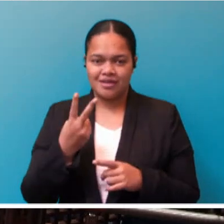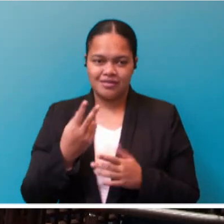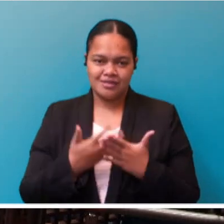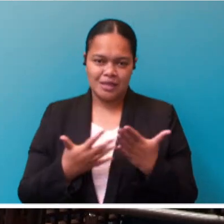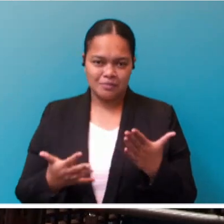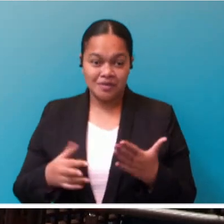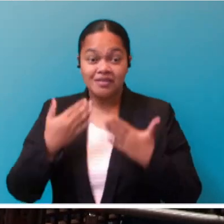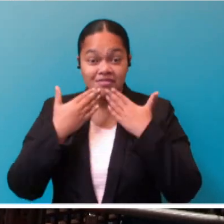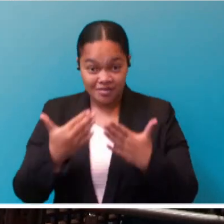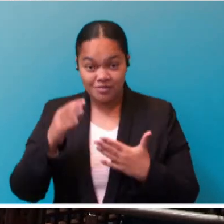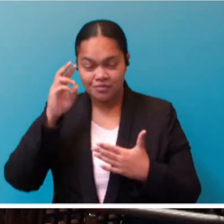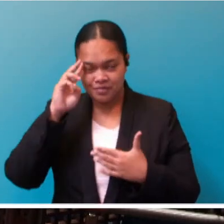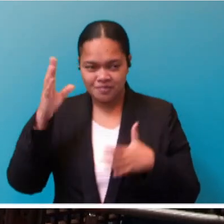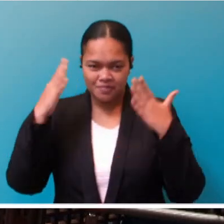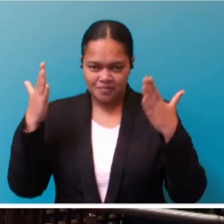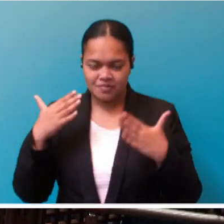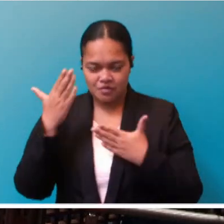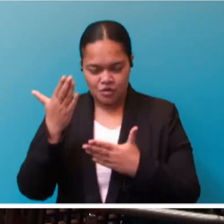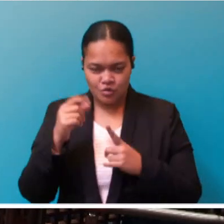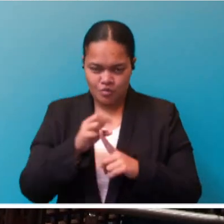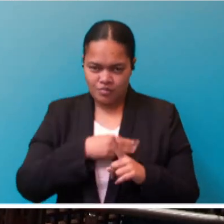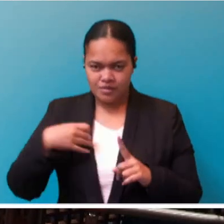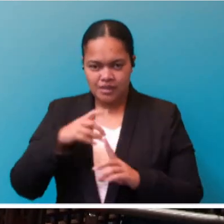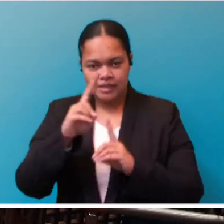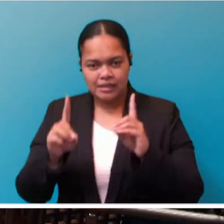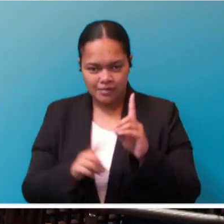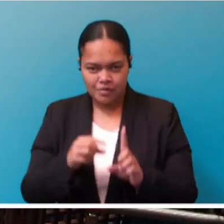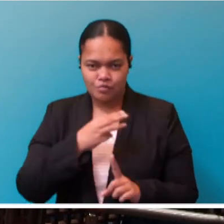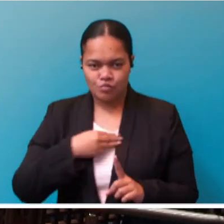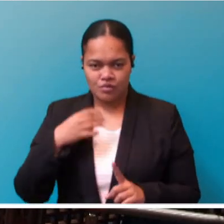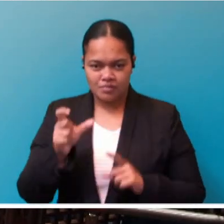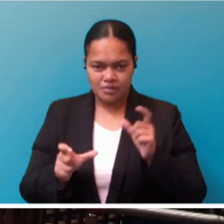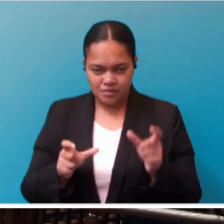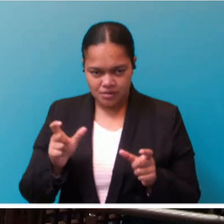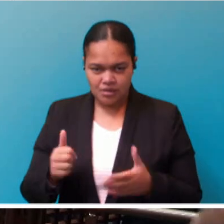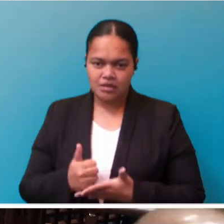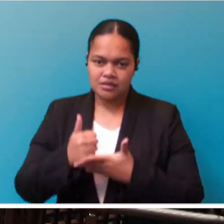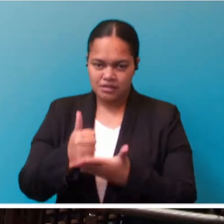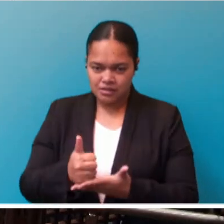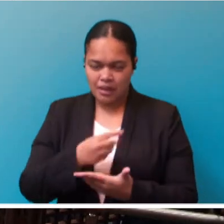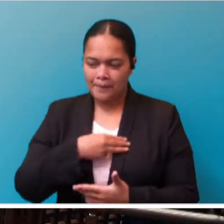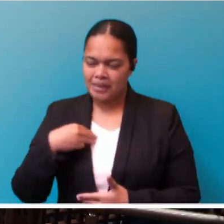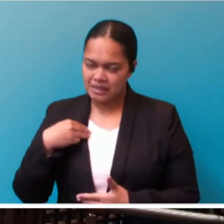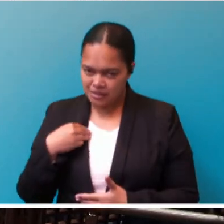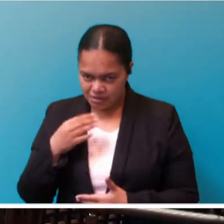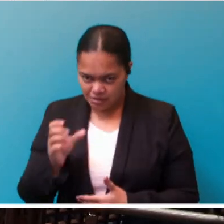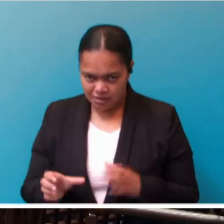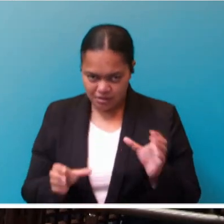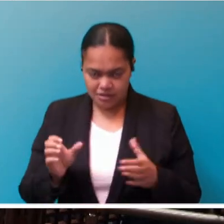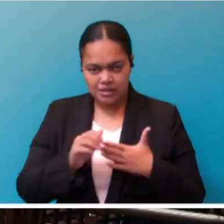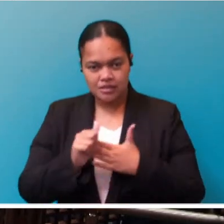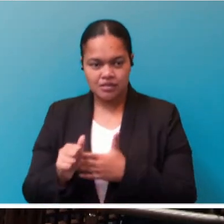Thank you, Mr. Speaker. Honorable Prime Minister, Deputy Prime Ministers, Ministers, Assistant Ministers, Honorable Leader